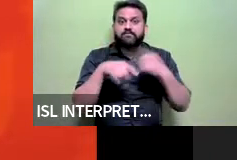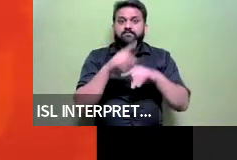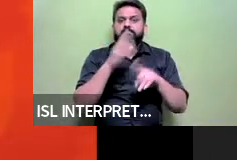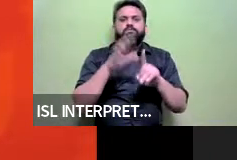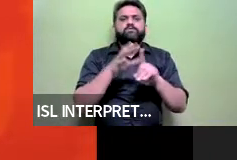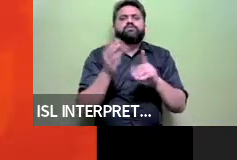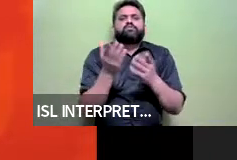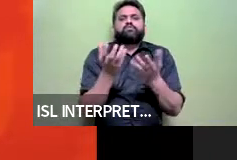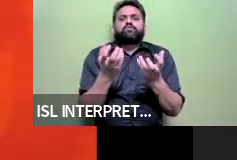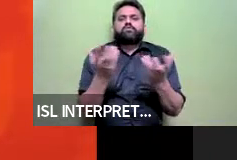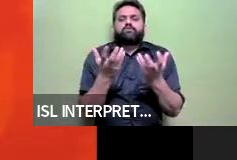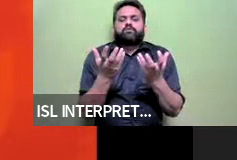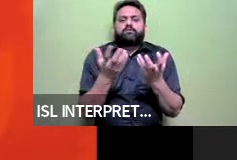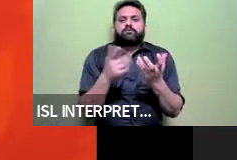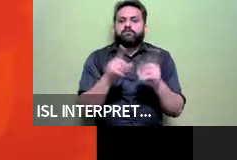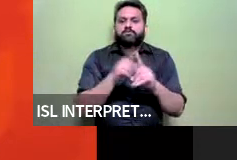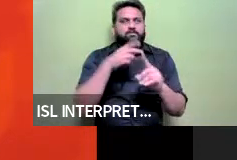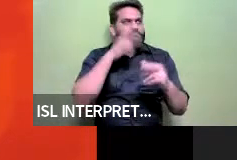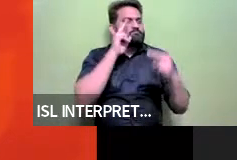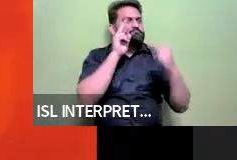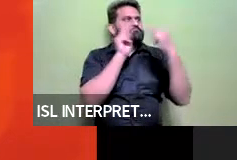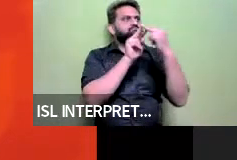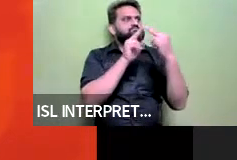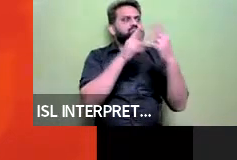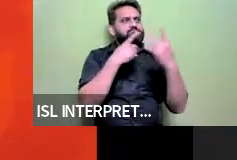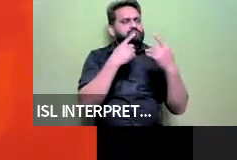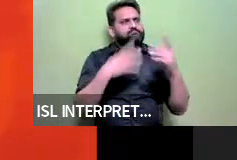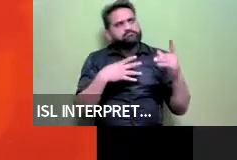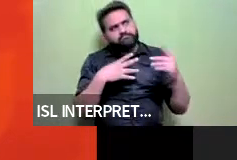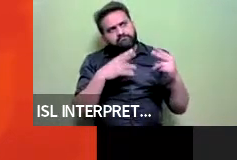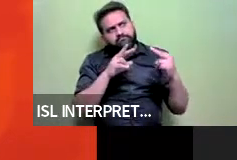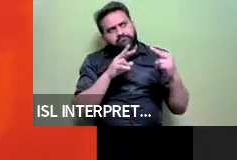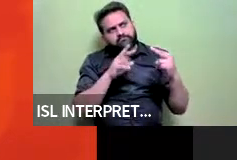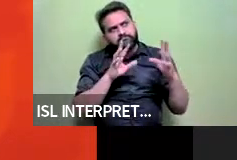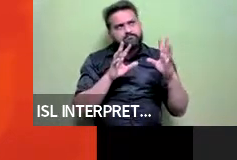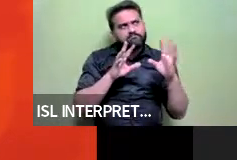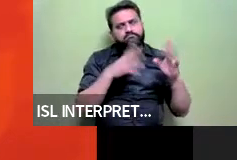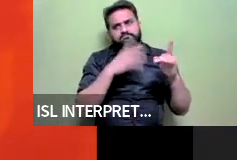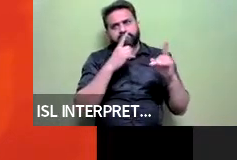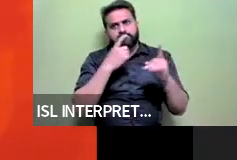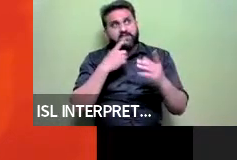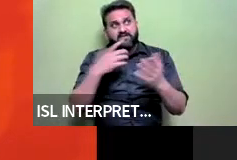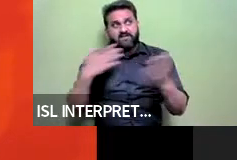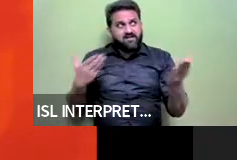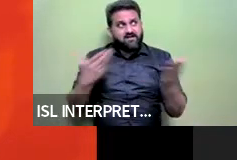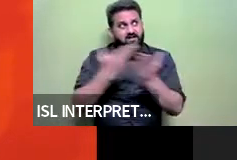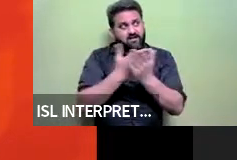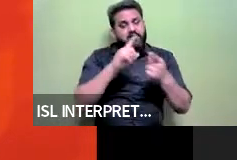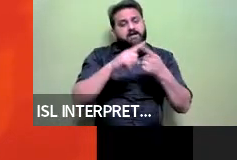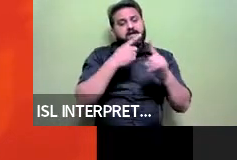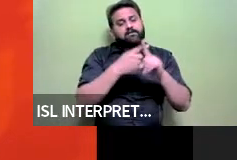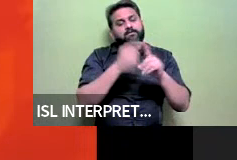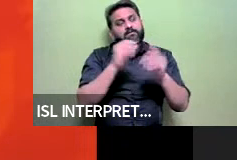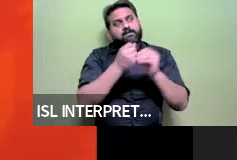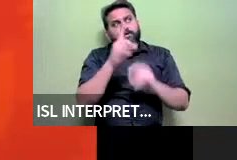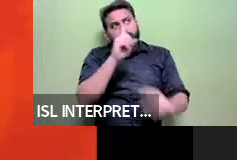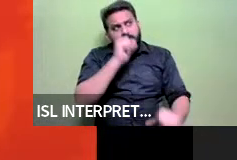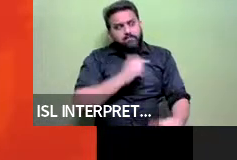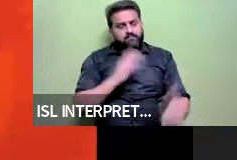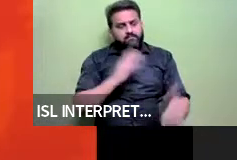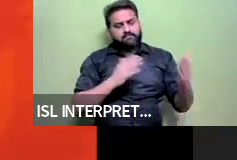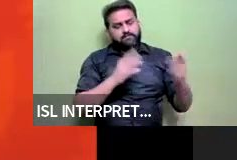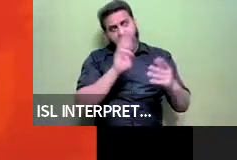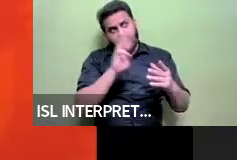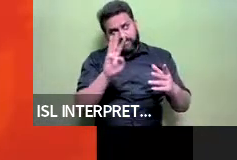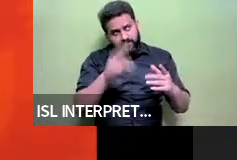do, establish an eye contact and wait. So you can say claimant exhibit number 1, page 33,